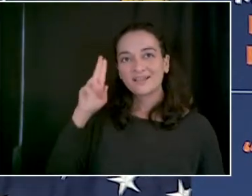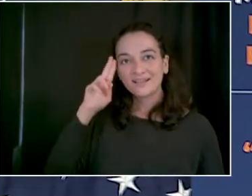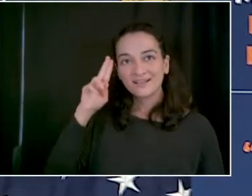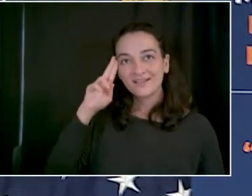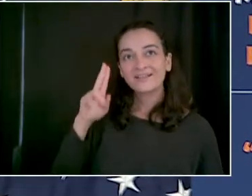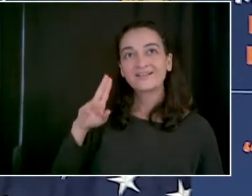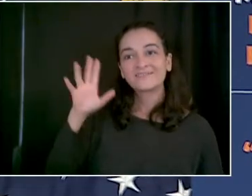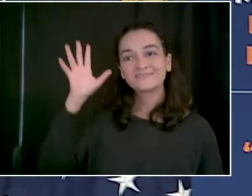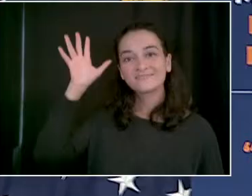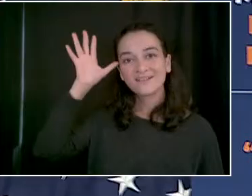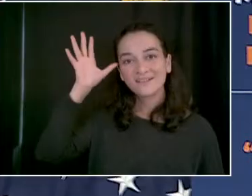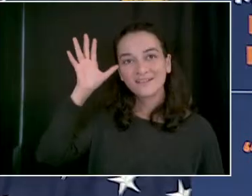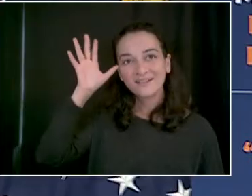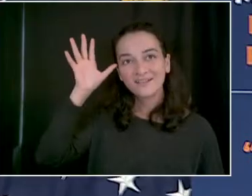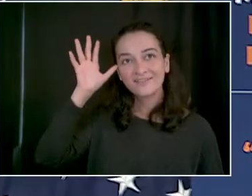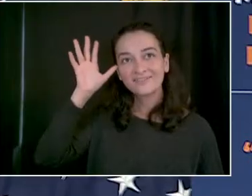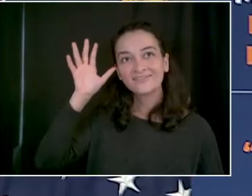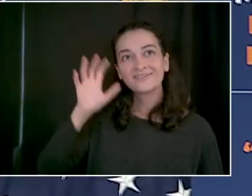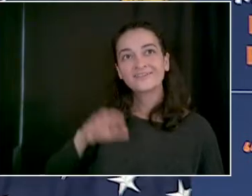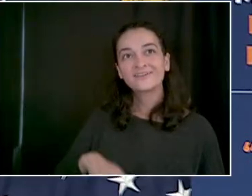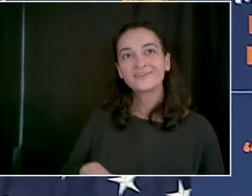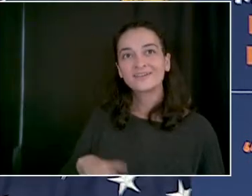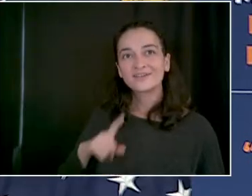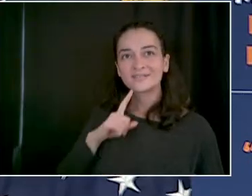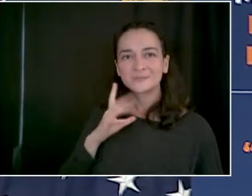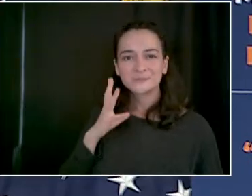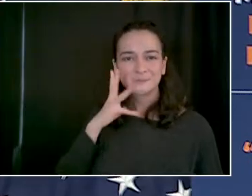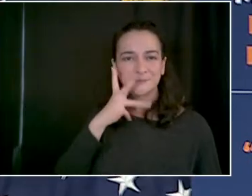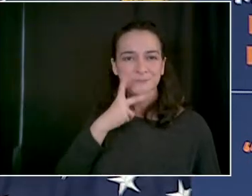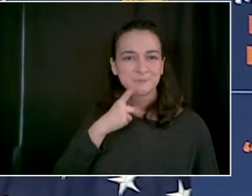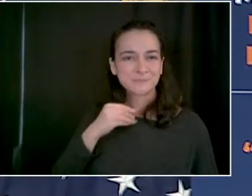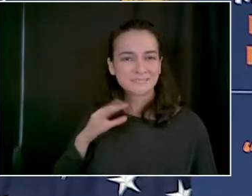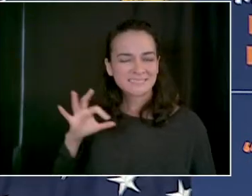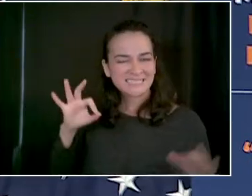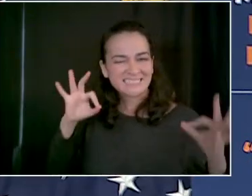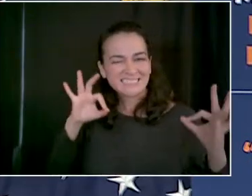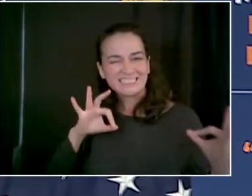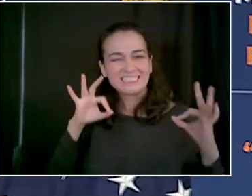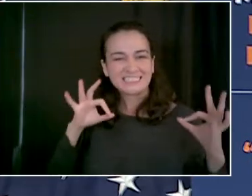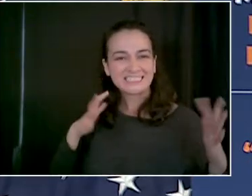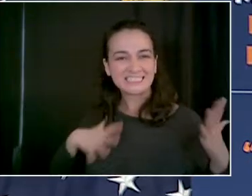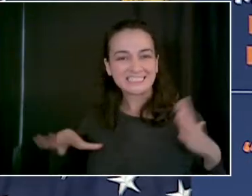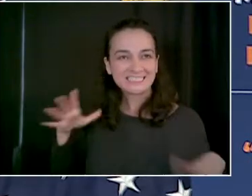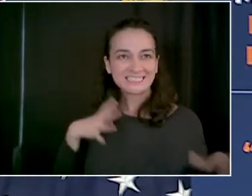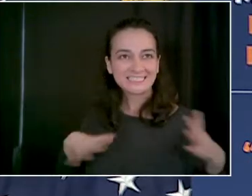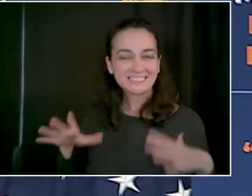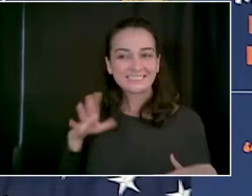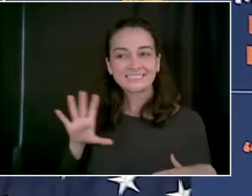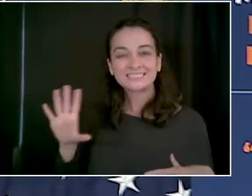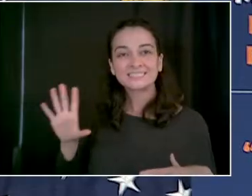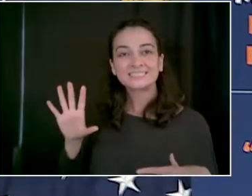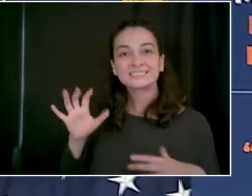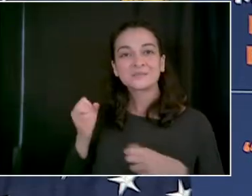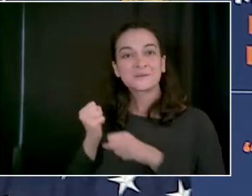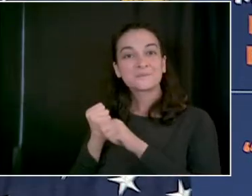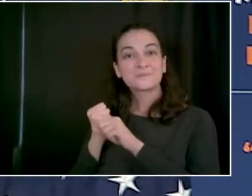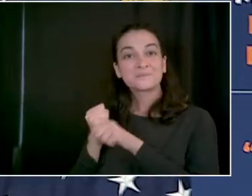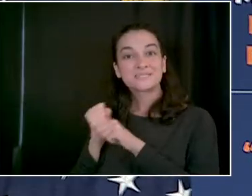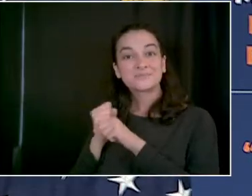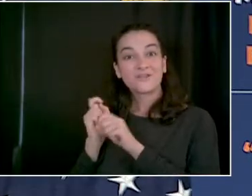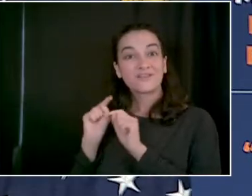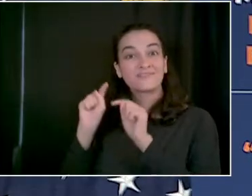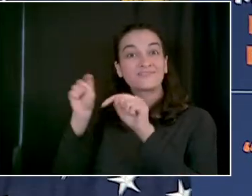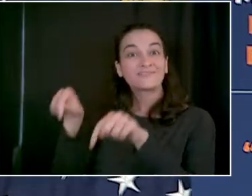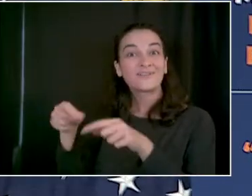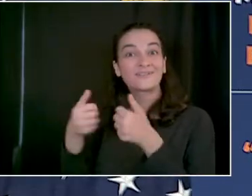would go to the baseball game in a suit. They would always just take time and making sure